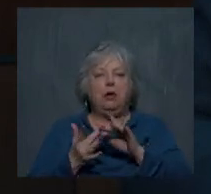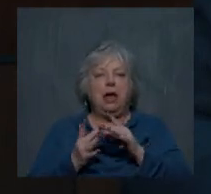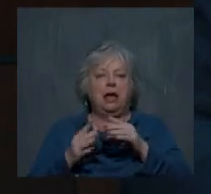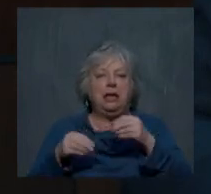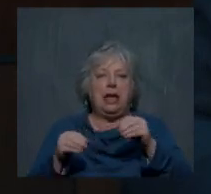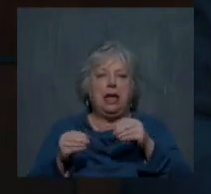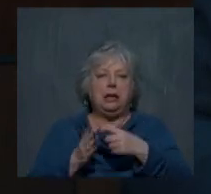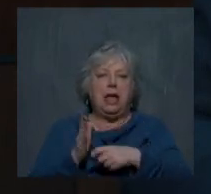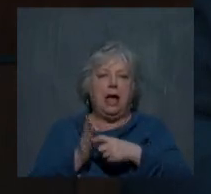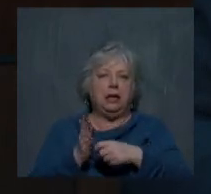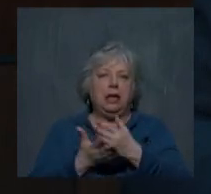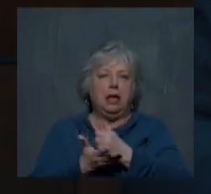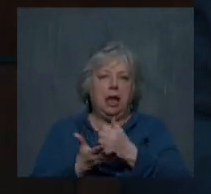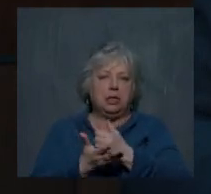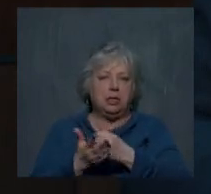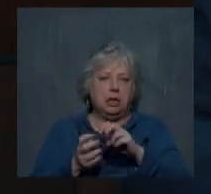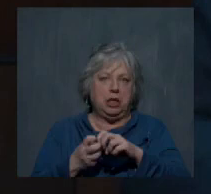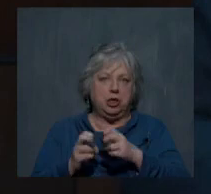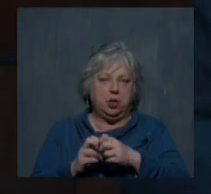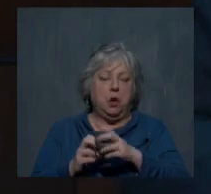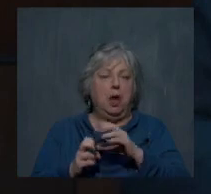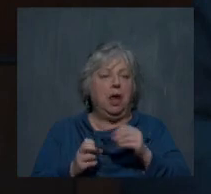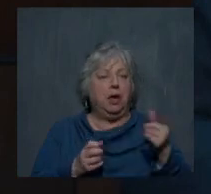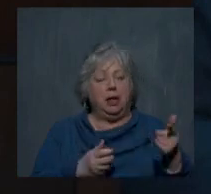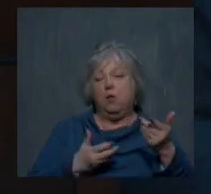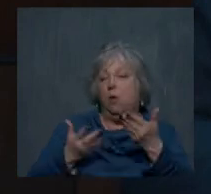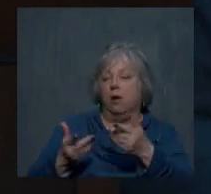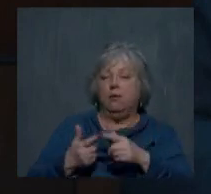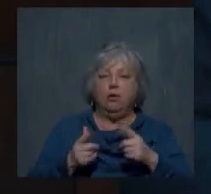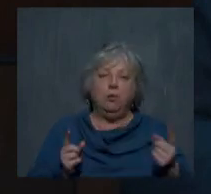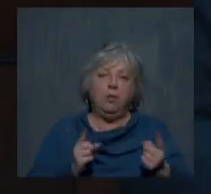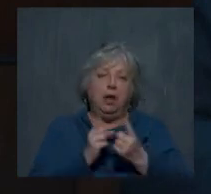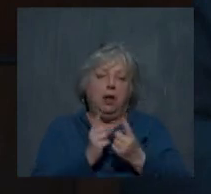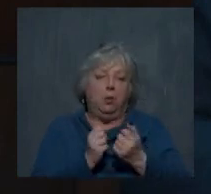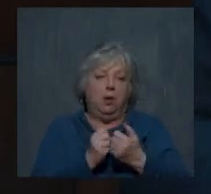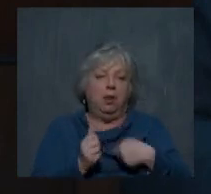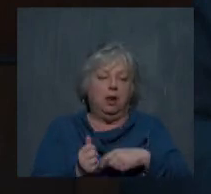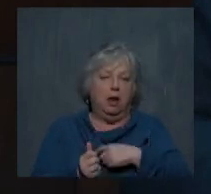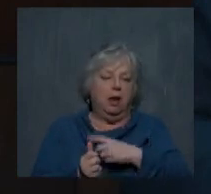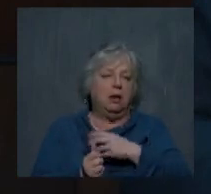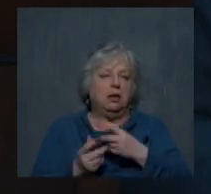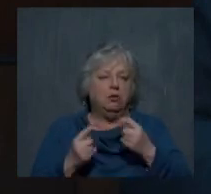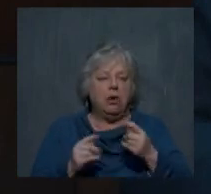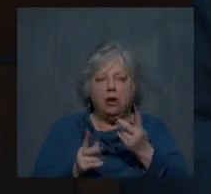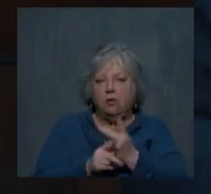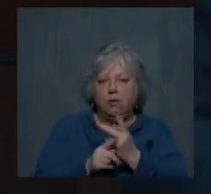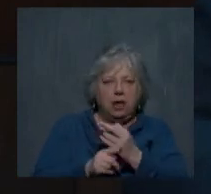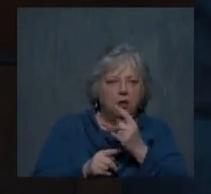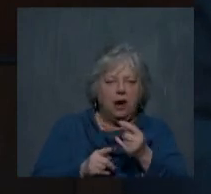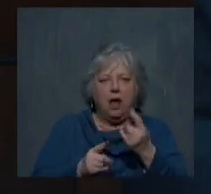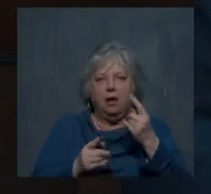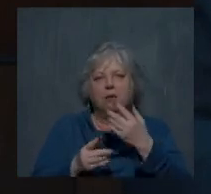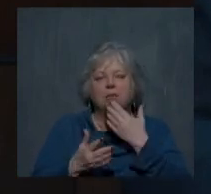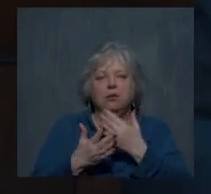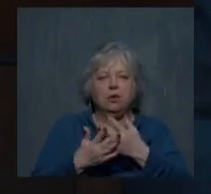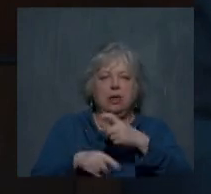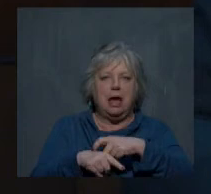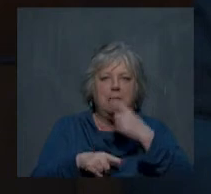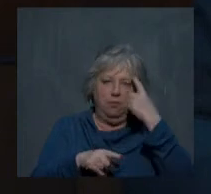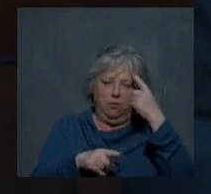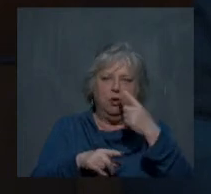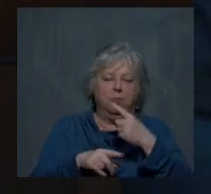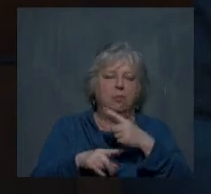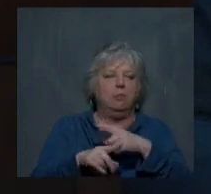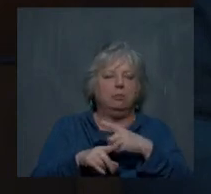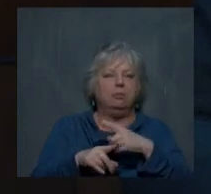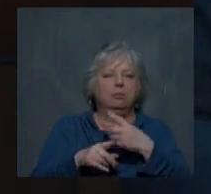issue. And offering to meet with us and for us to try and figure out a convenient time. So if there are